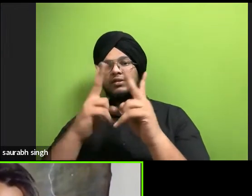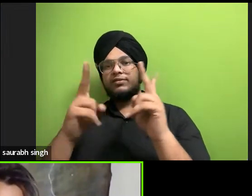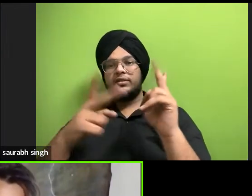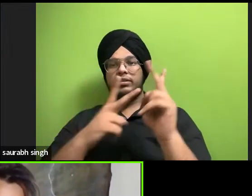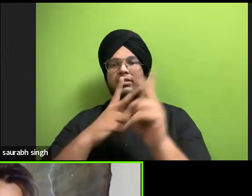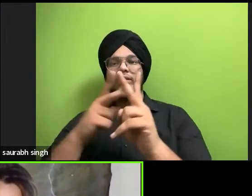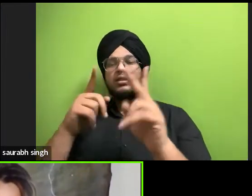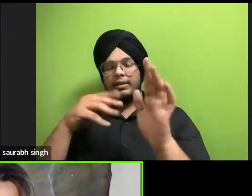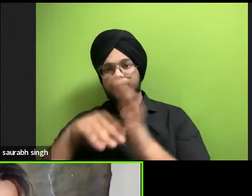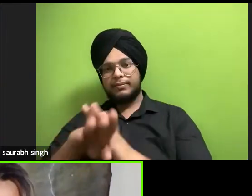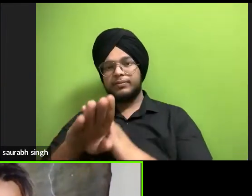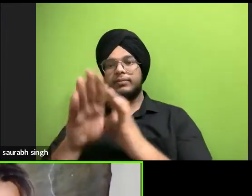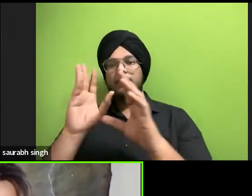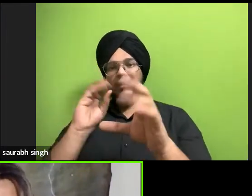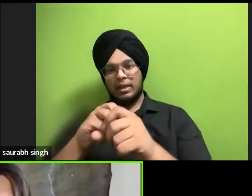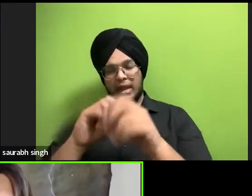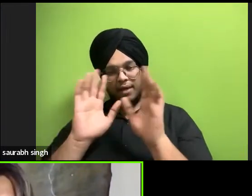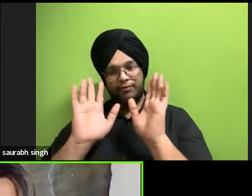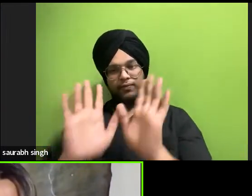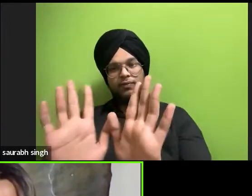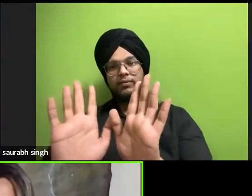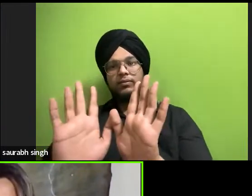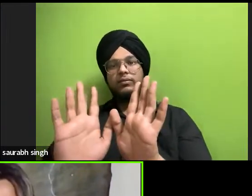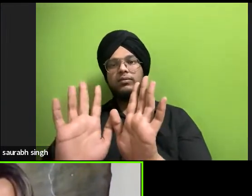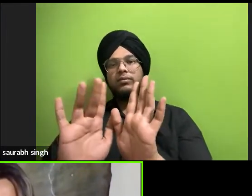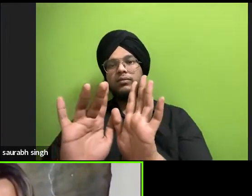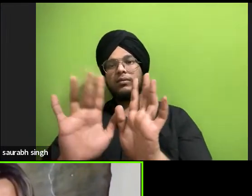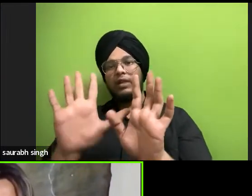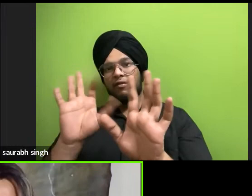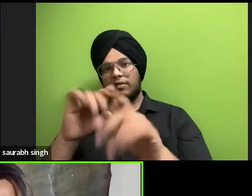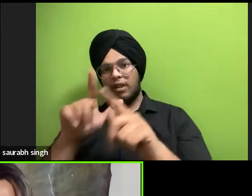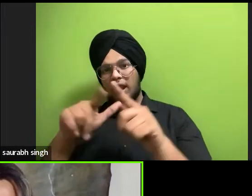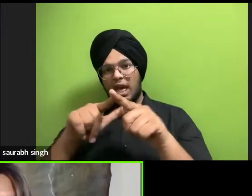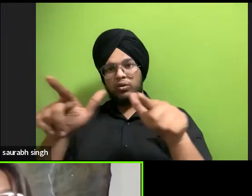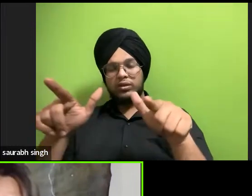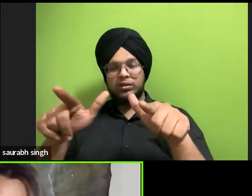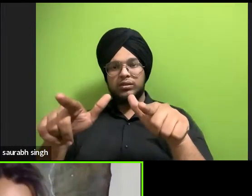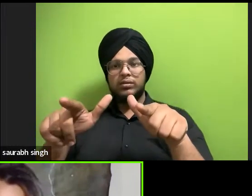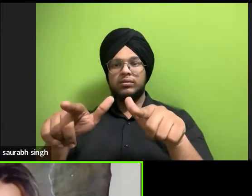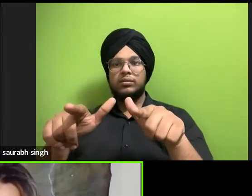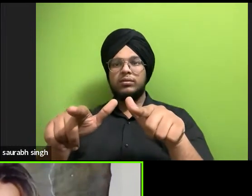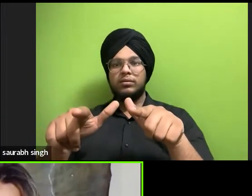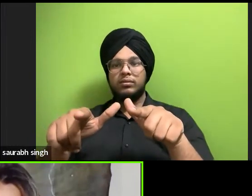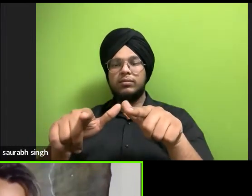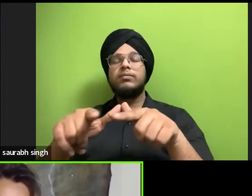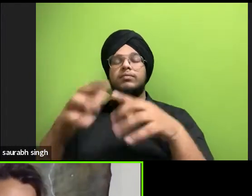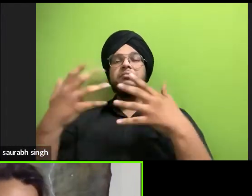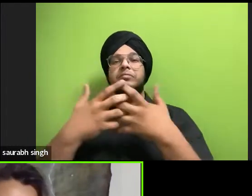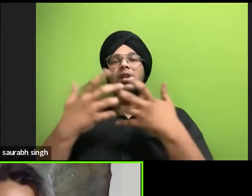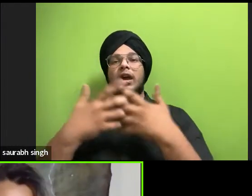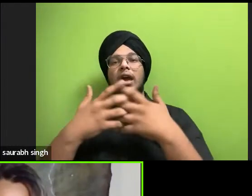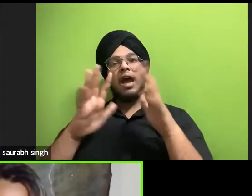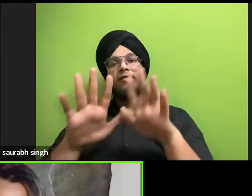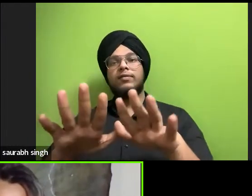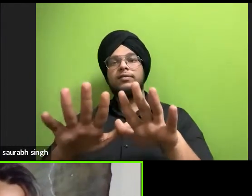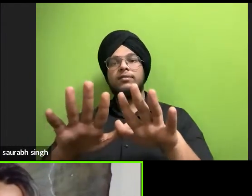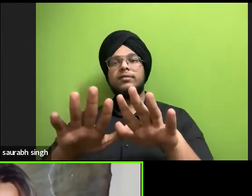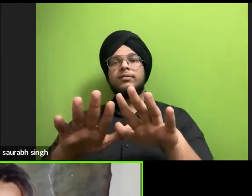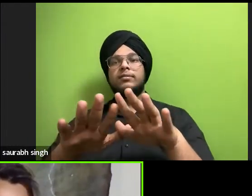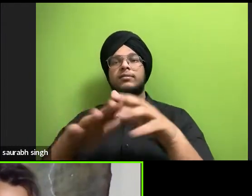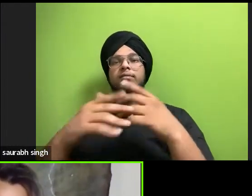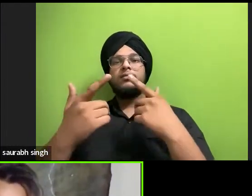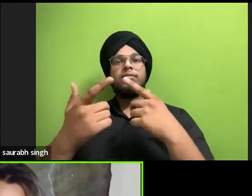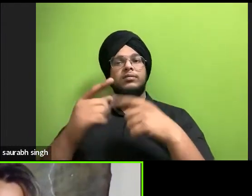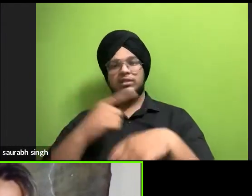M+. We have 15 different language capacities, whether it's